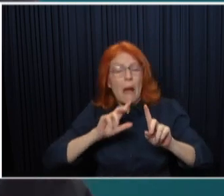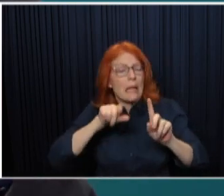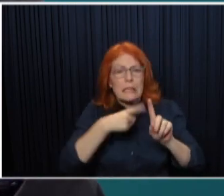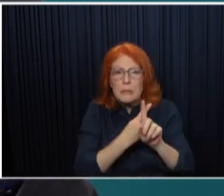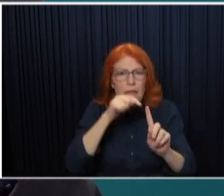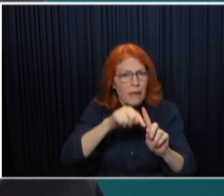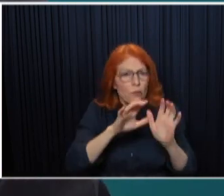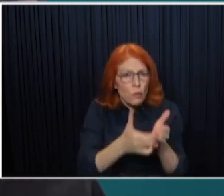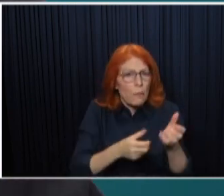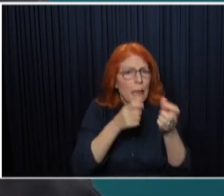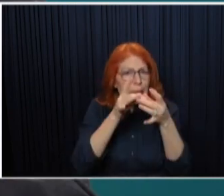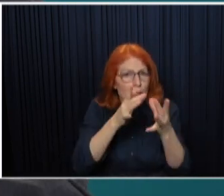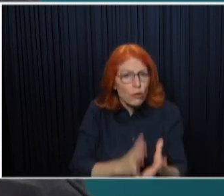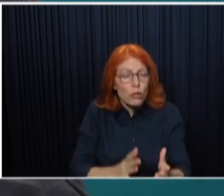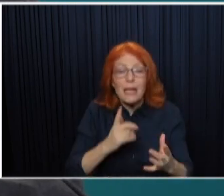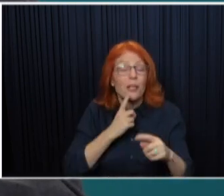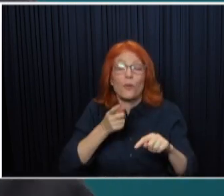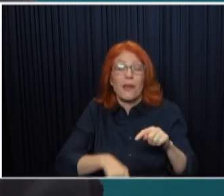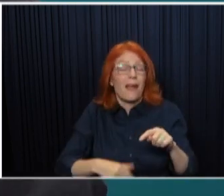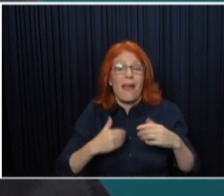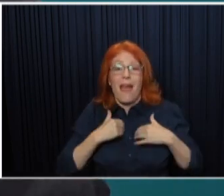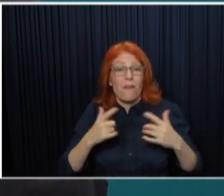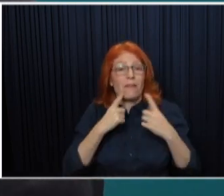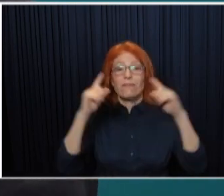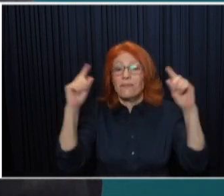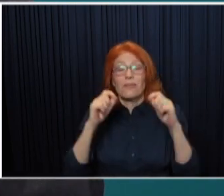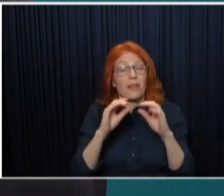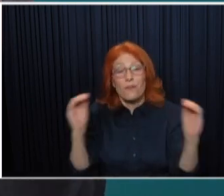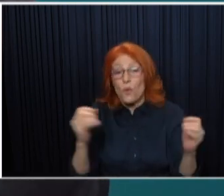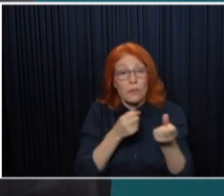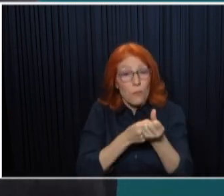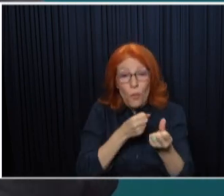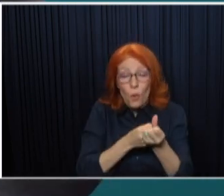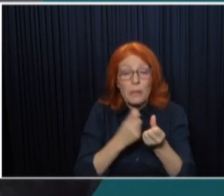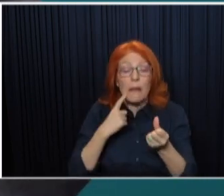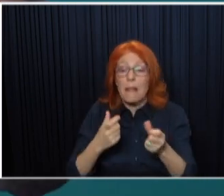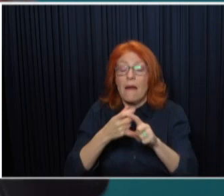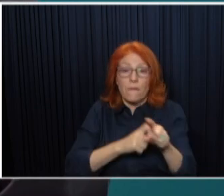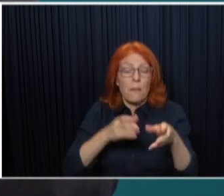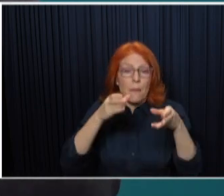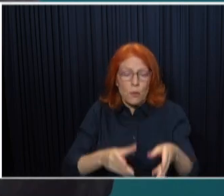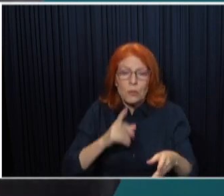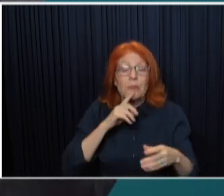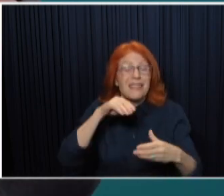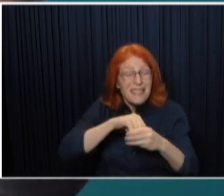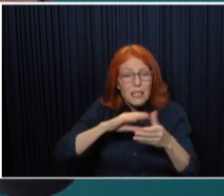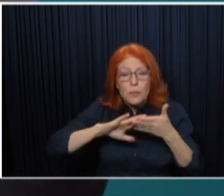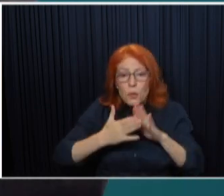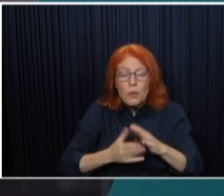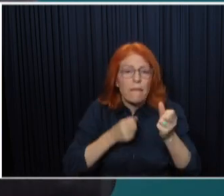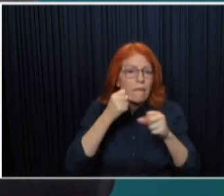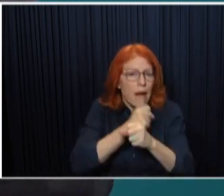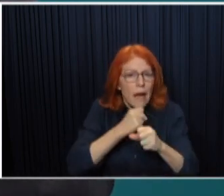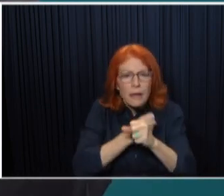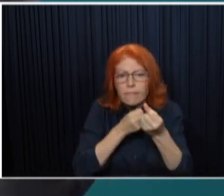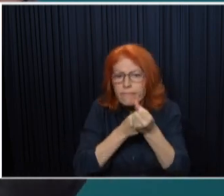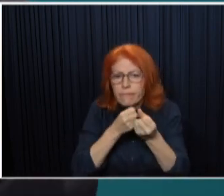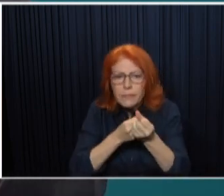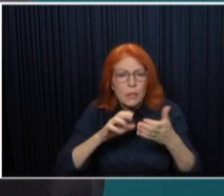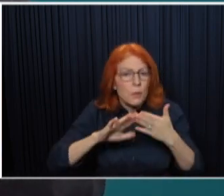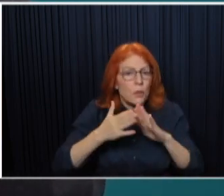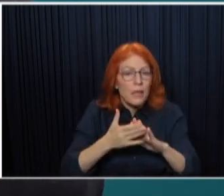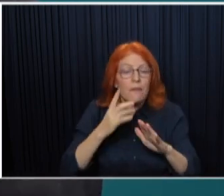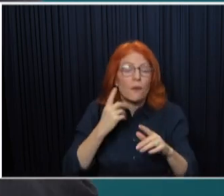this district without that kind of support. And that comes from somebody who's been in the community, fighting for the community